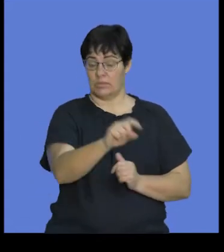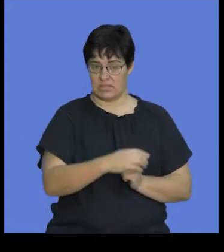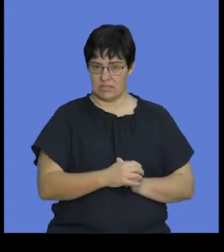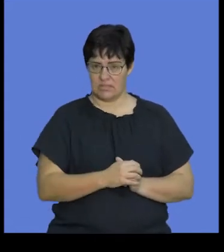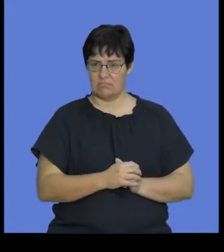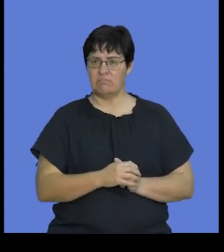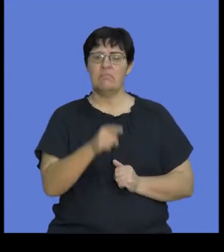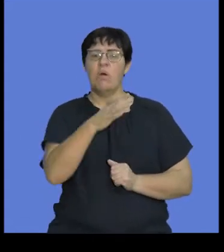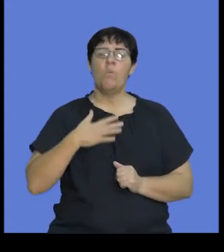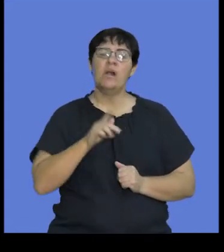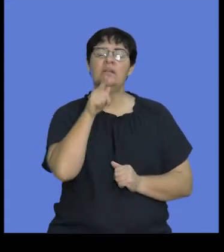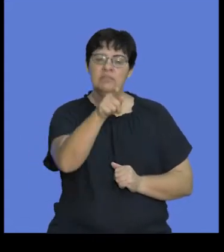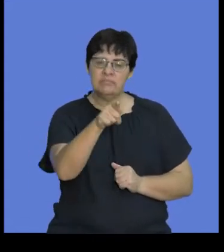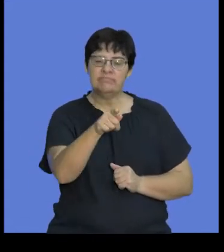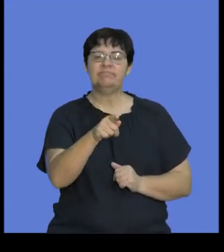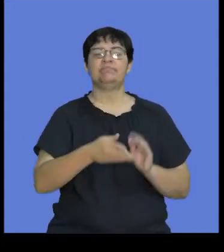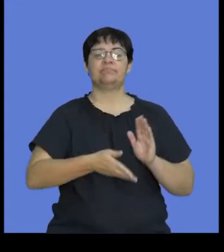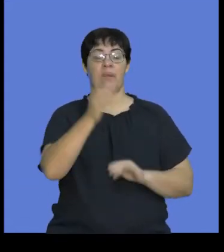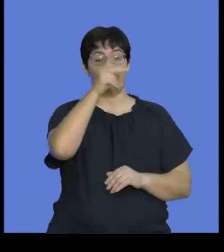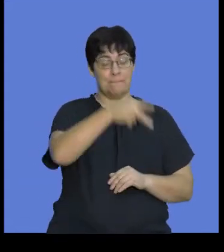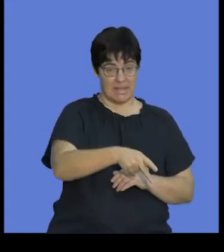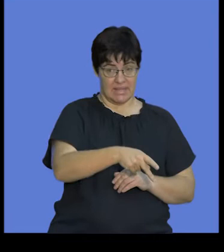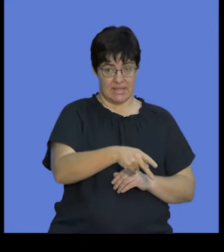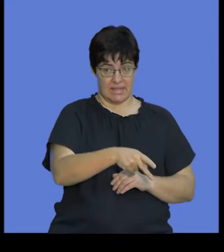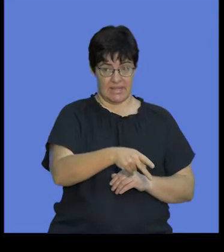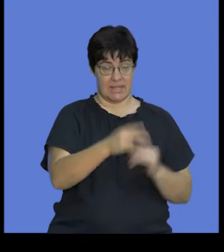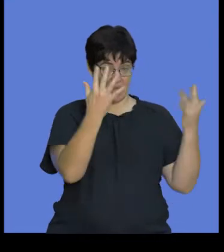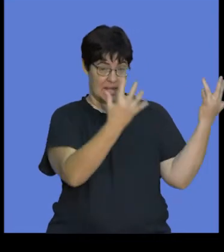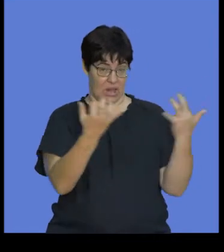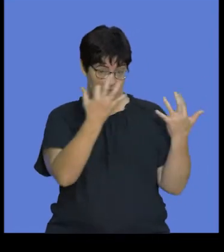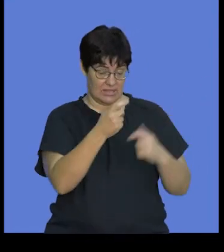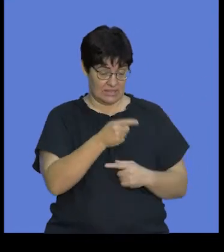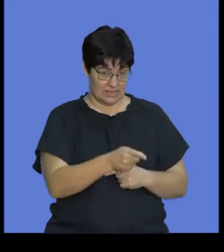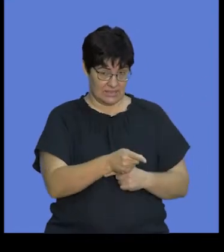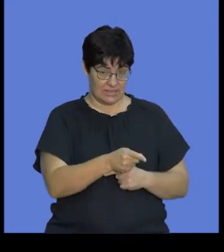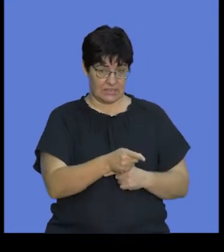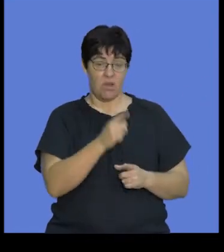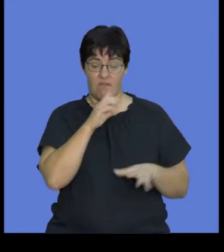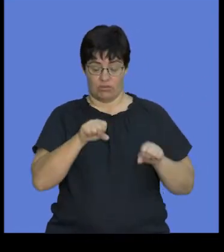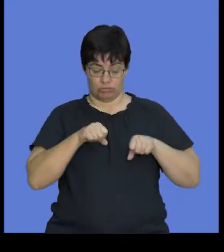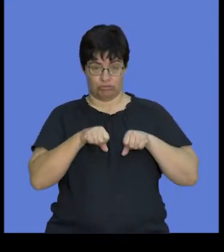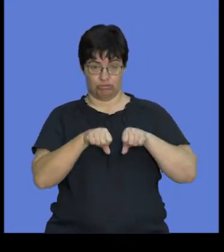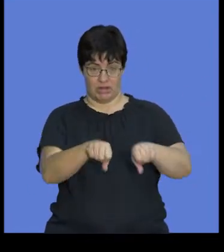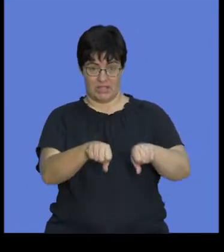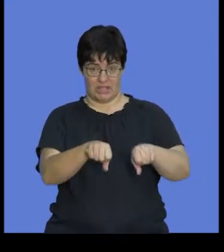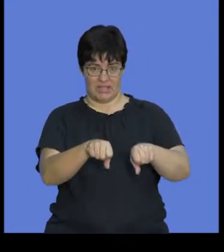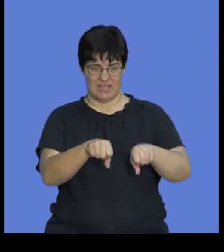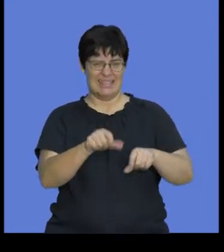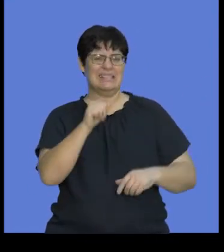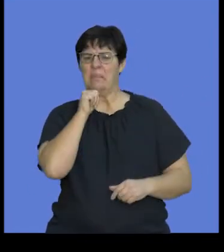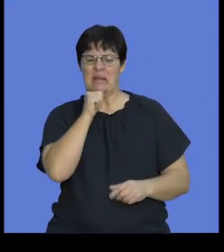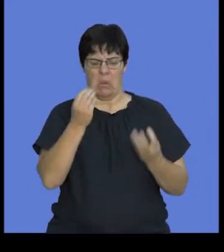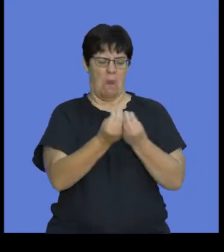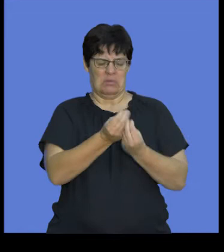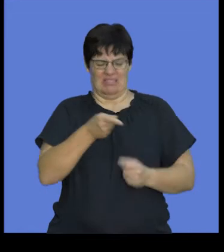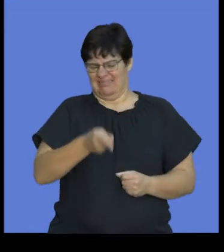I want you to calculate the momentum, so it's a calculation, of a trolley. It doesn't really matter what the